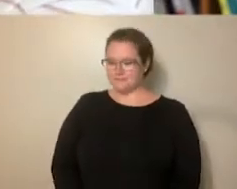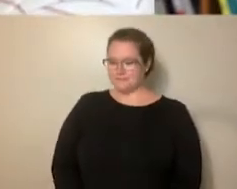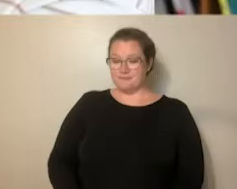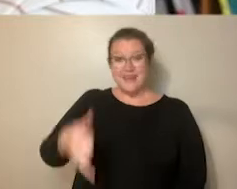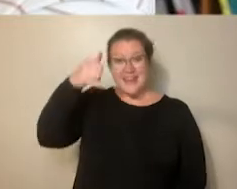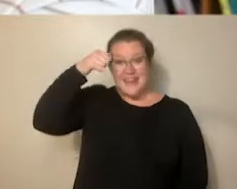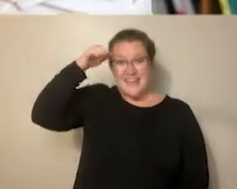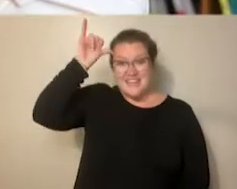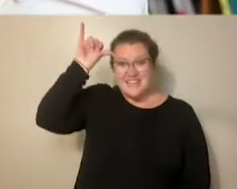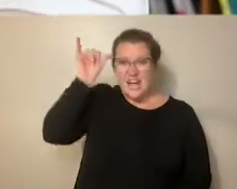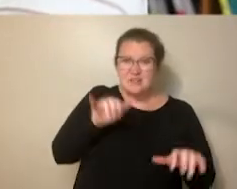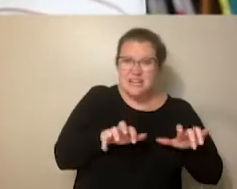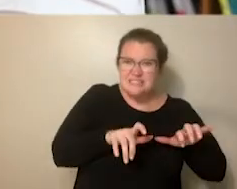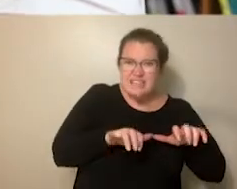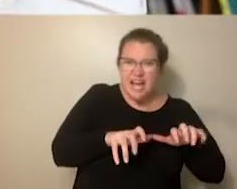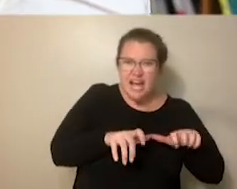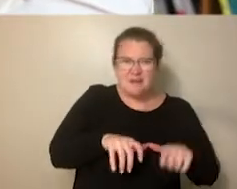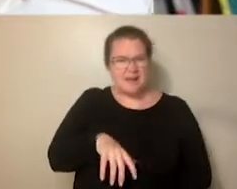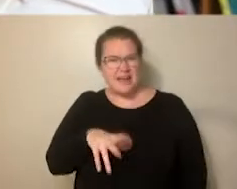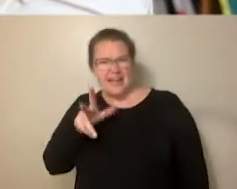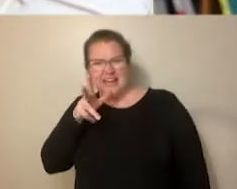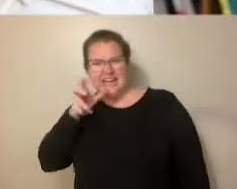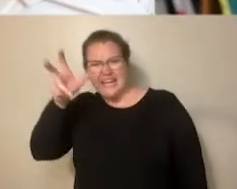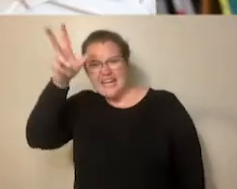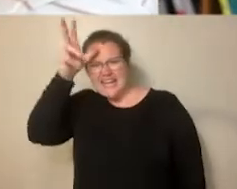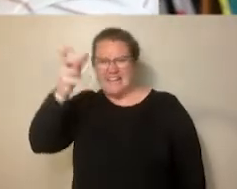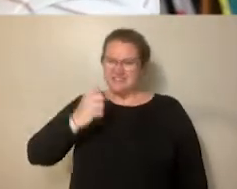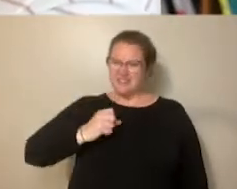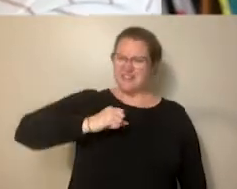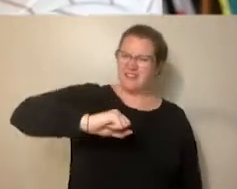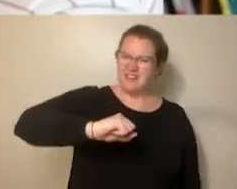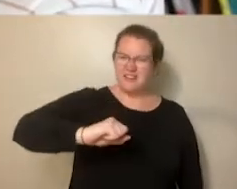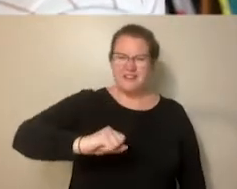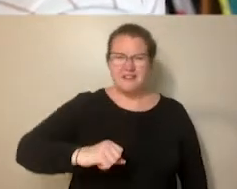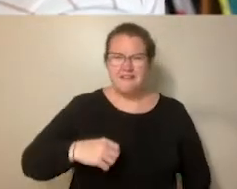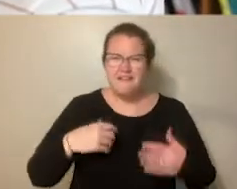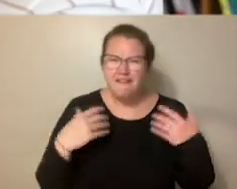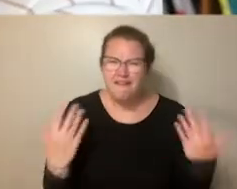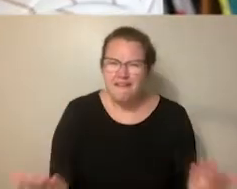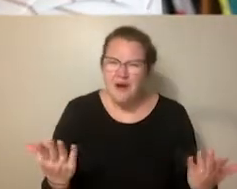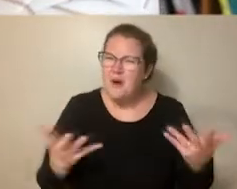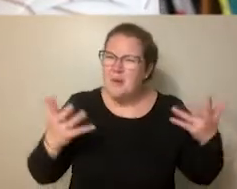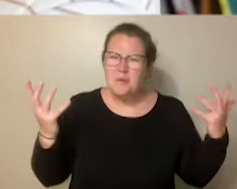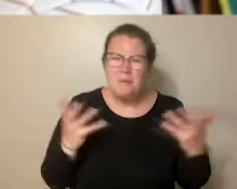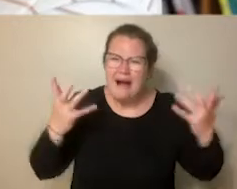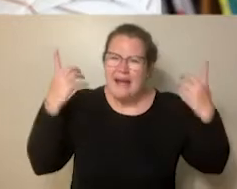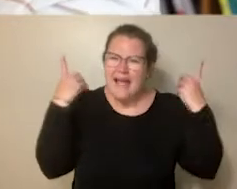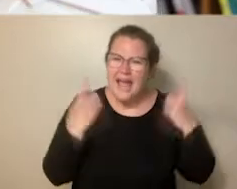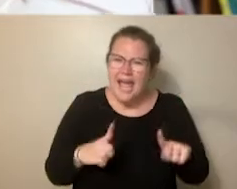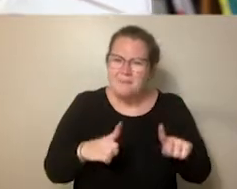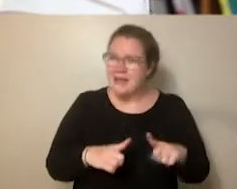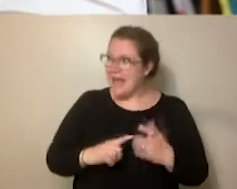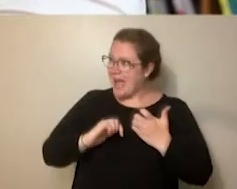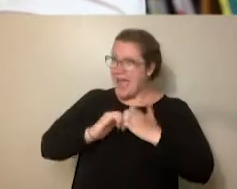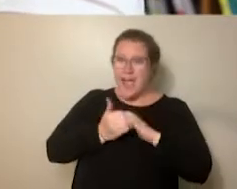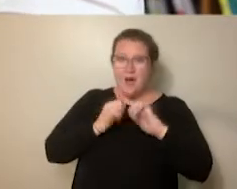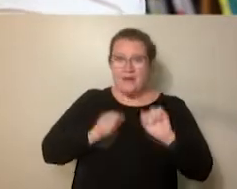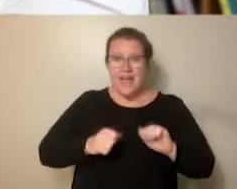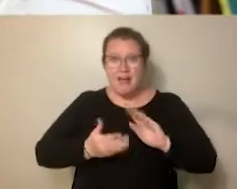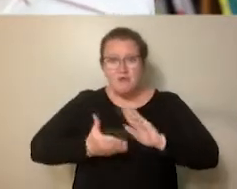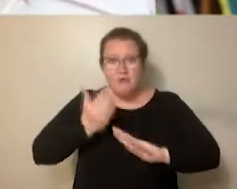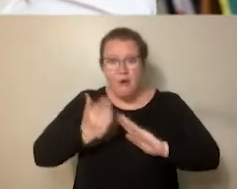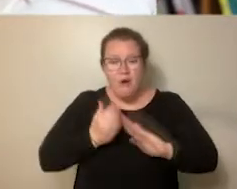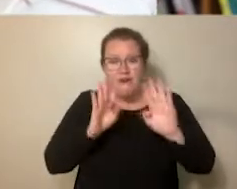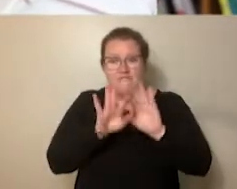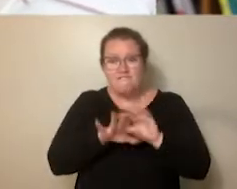Cows that type? Hens on strike? Who ever heard of such a thing? How can I run a farm with no milk and